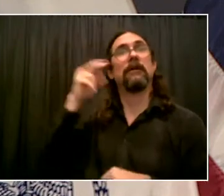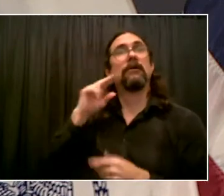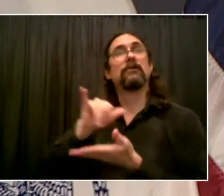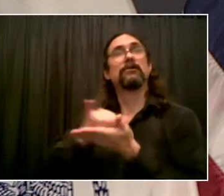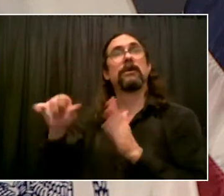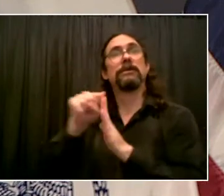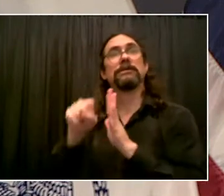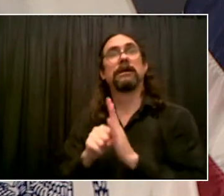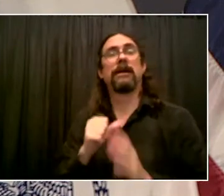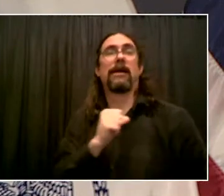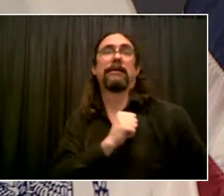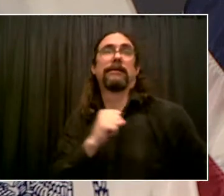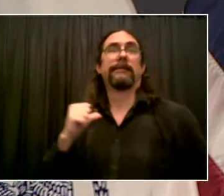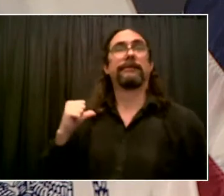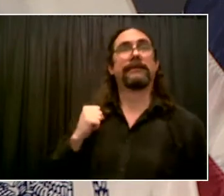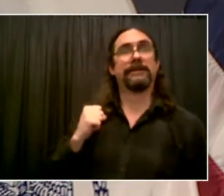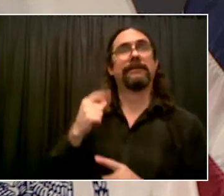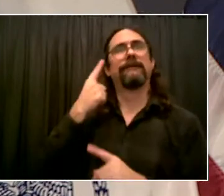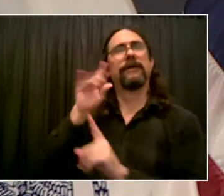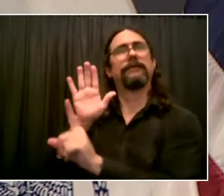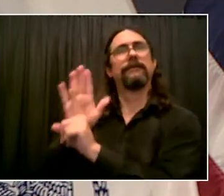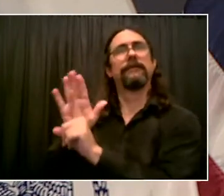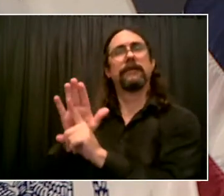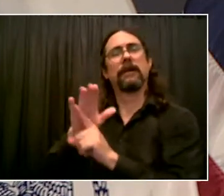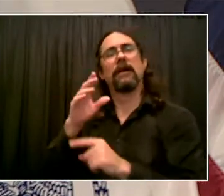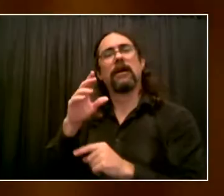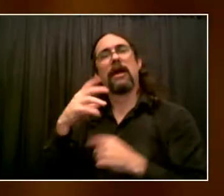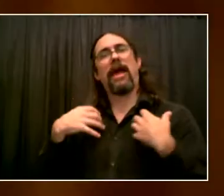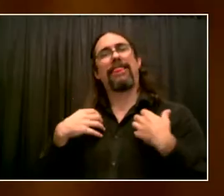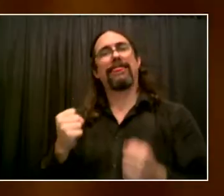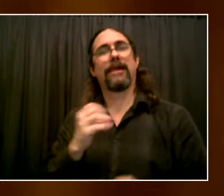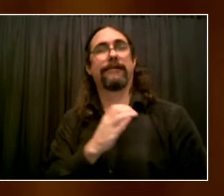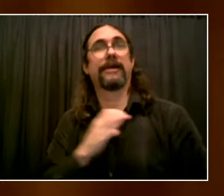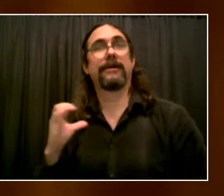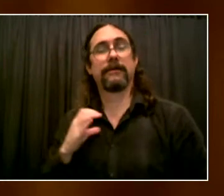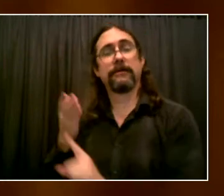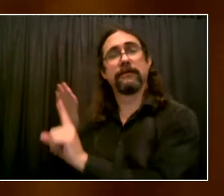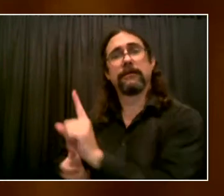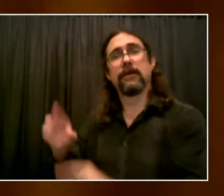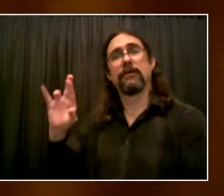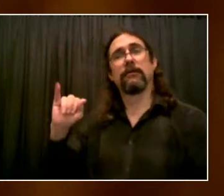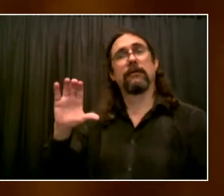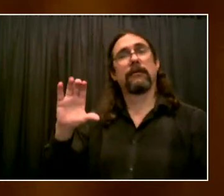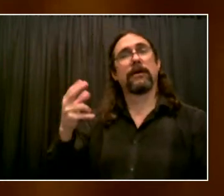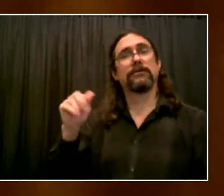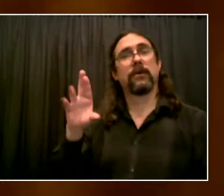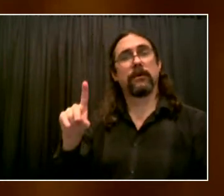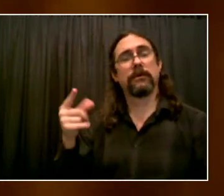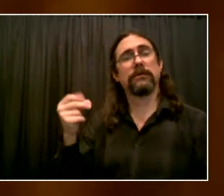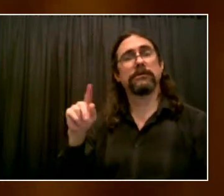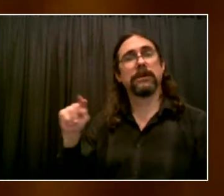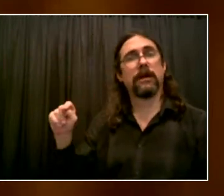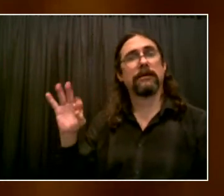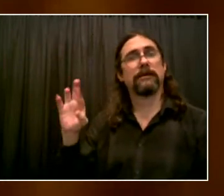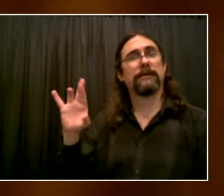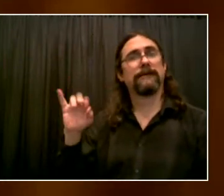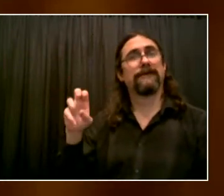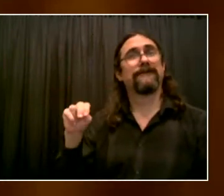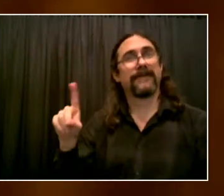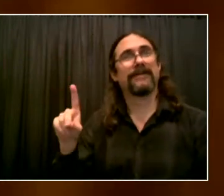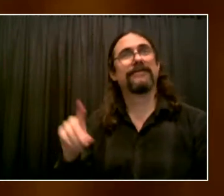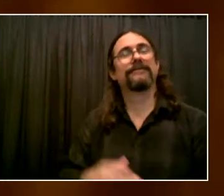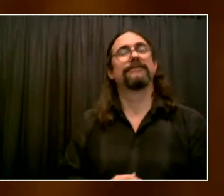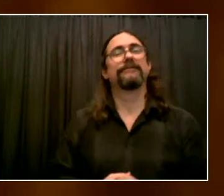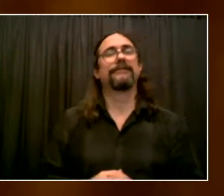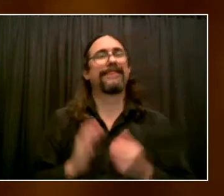Well, good morning, Mr. Mayor. Great to be with you. And I just want to commend you for everything New York City is